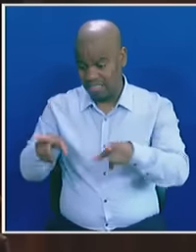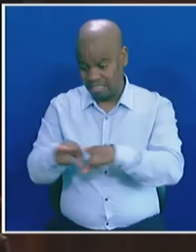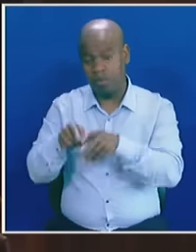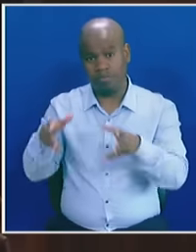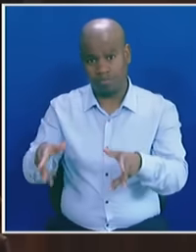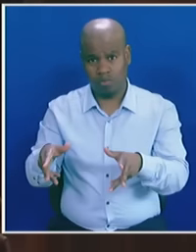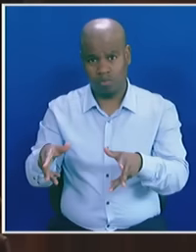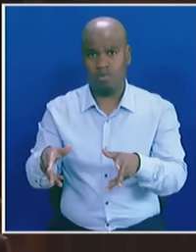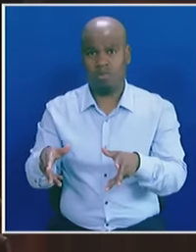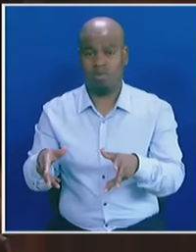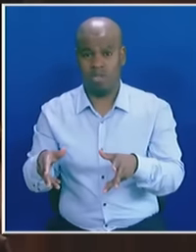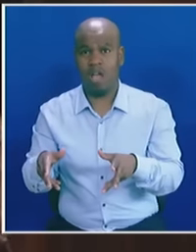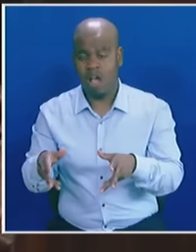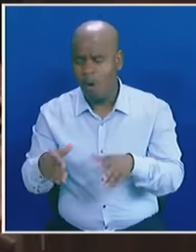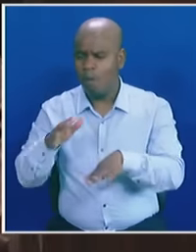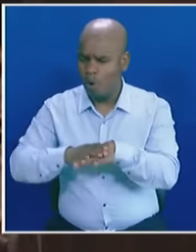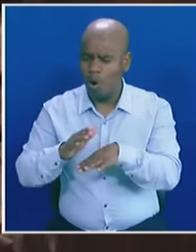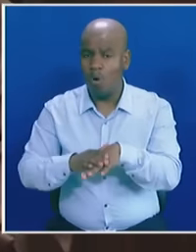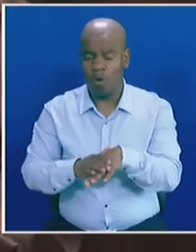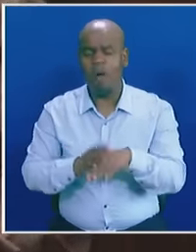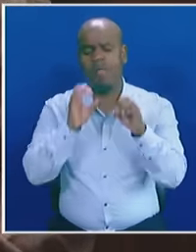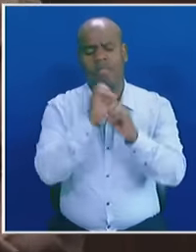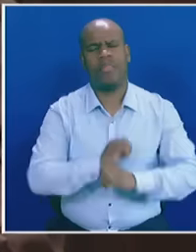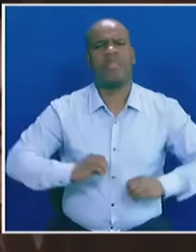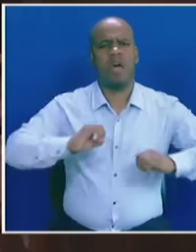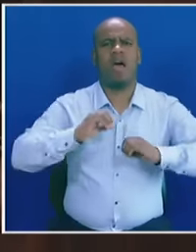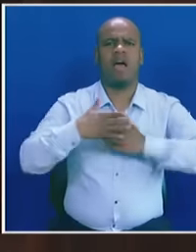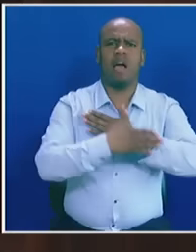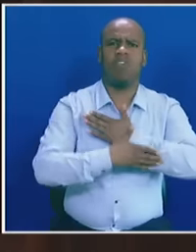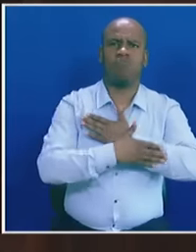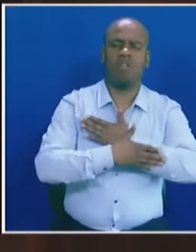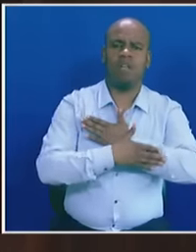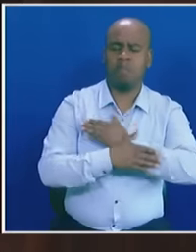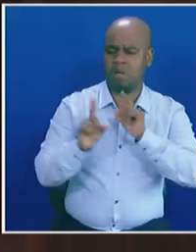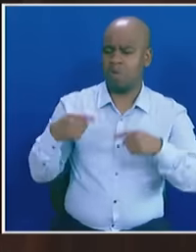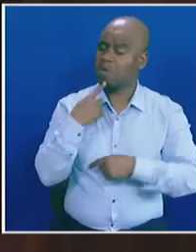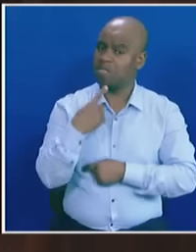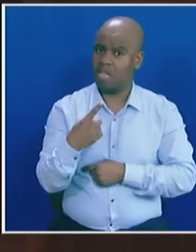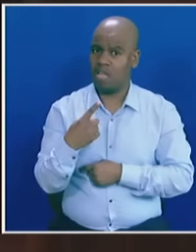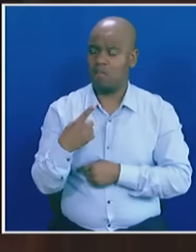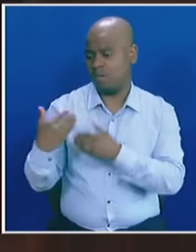to stay. And no country can swear it is safe from that phenomenon.